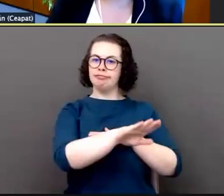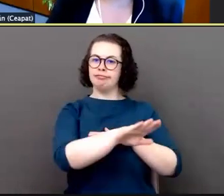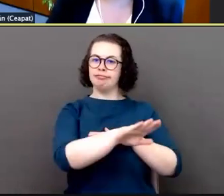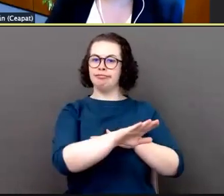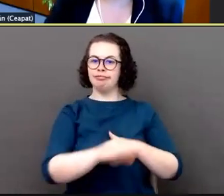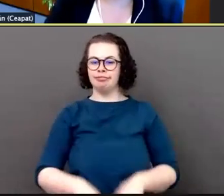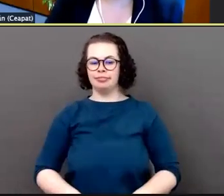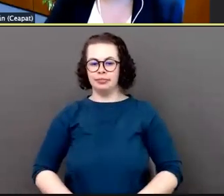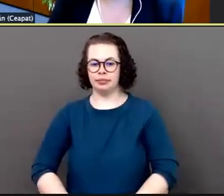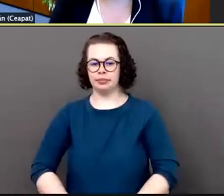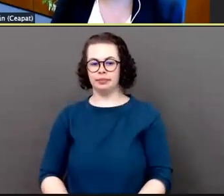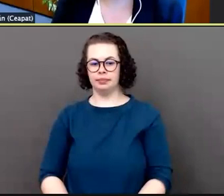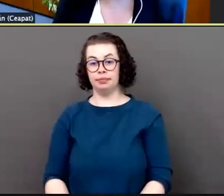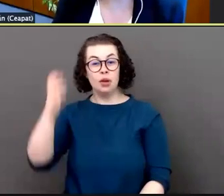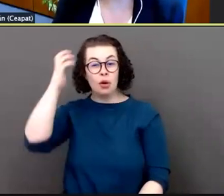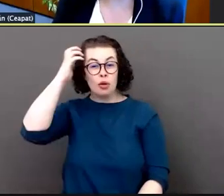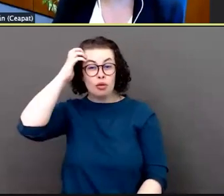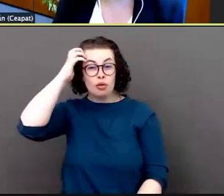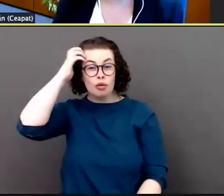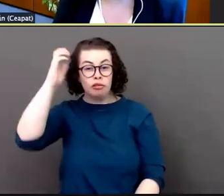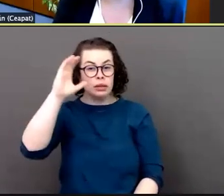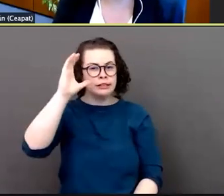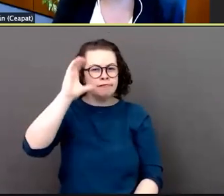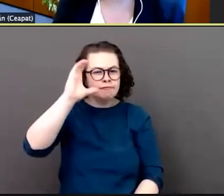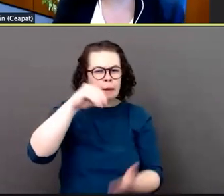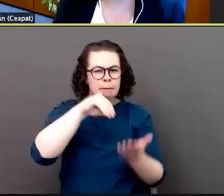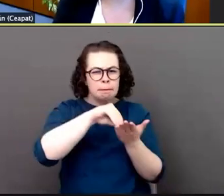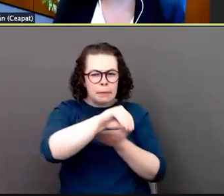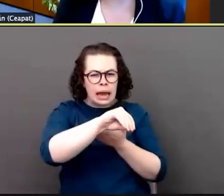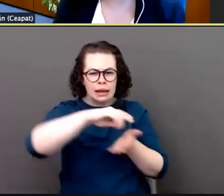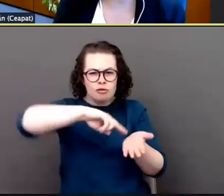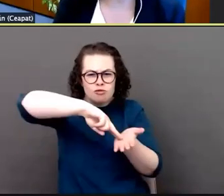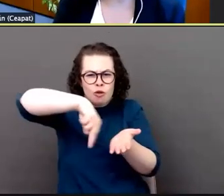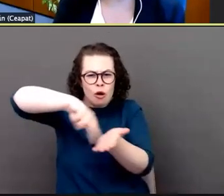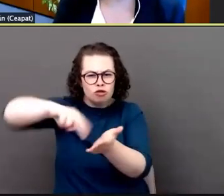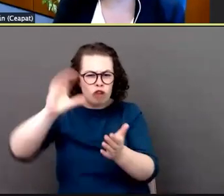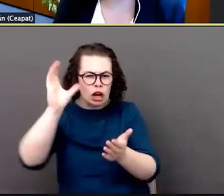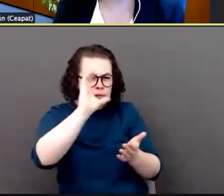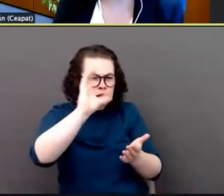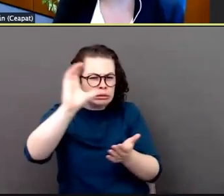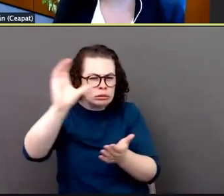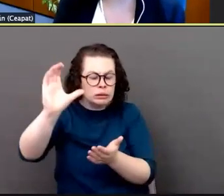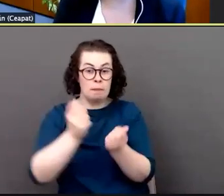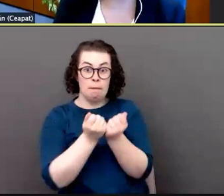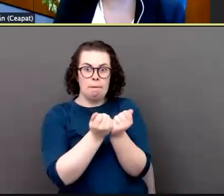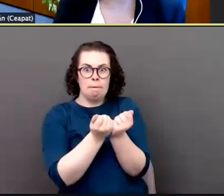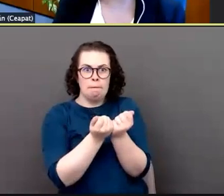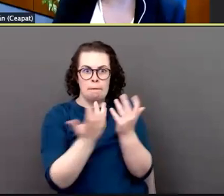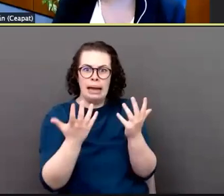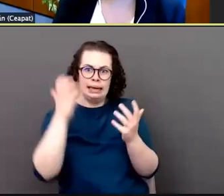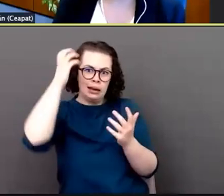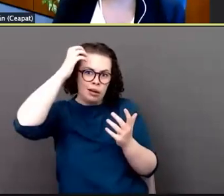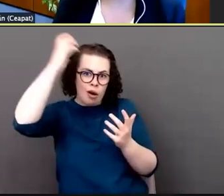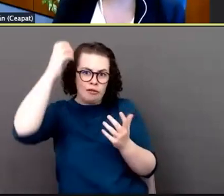Public procurement accounts for a large part of the market for goods and services.